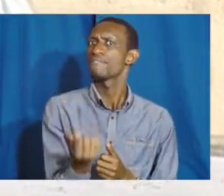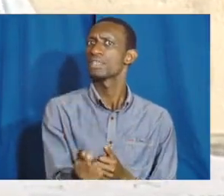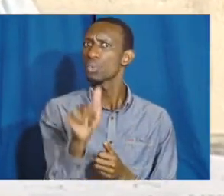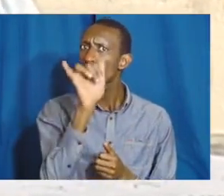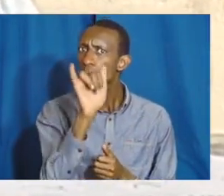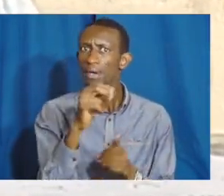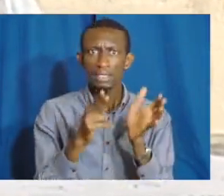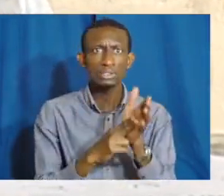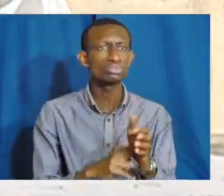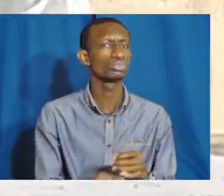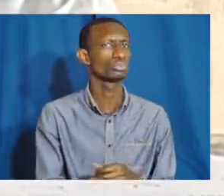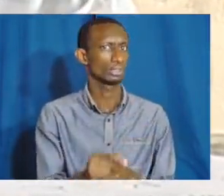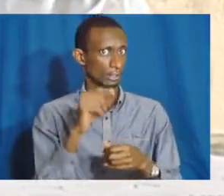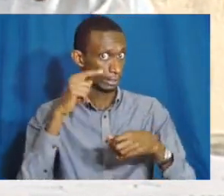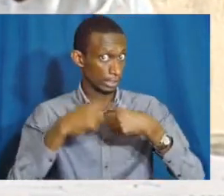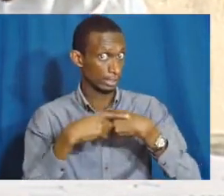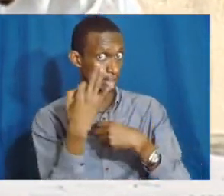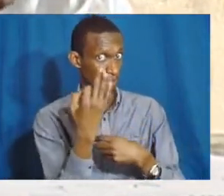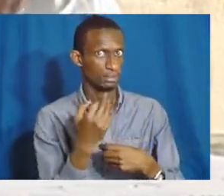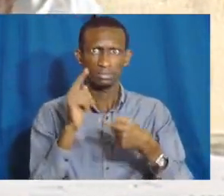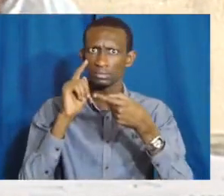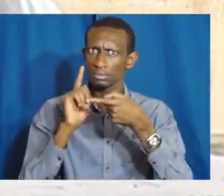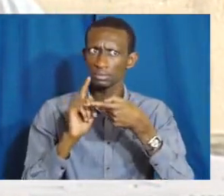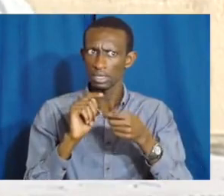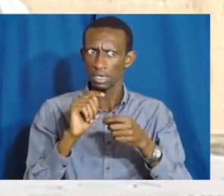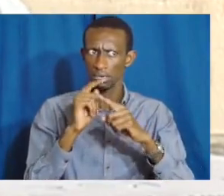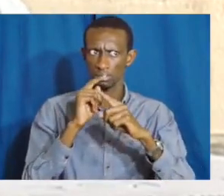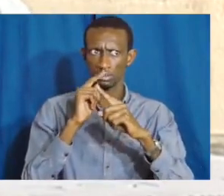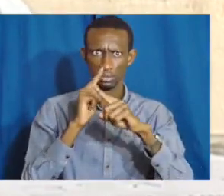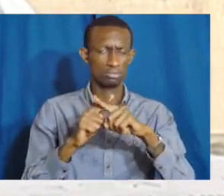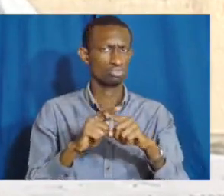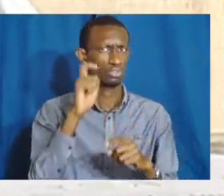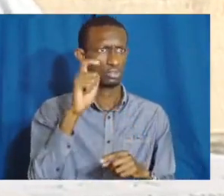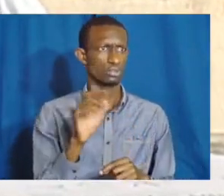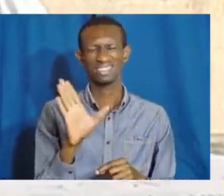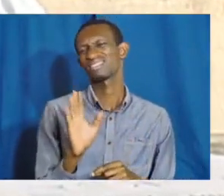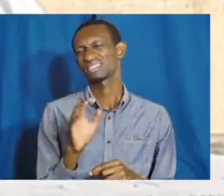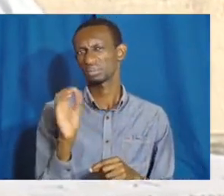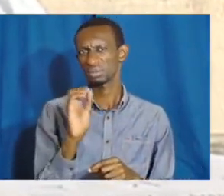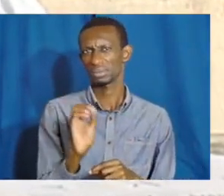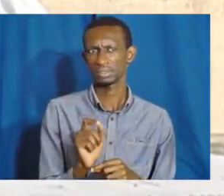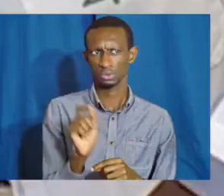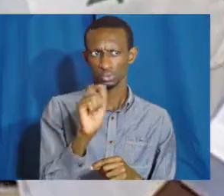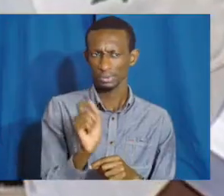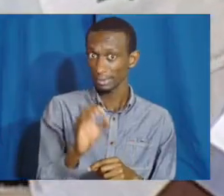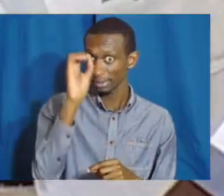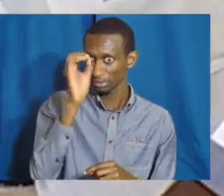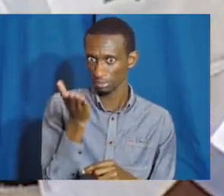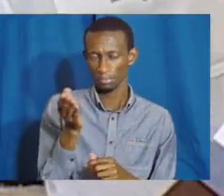equals negative 3 times x. Let's put 0 over here. We remain with